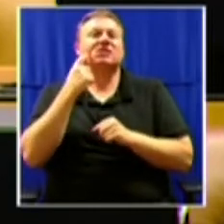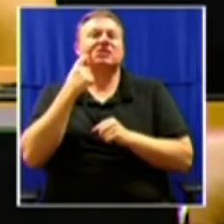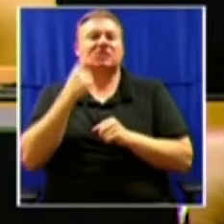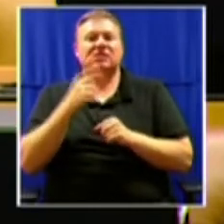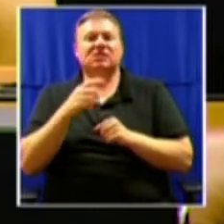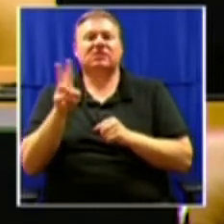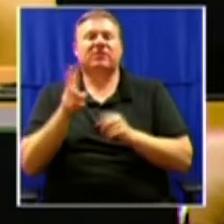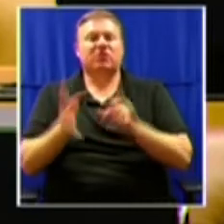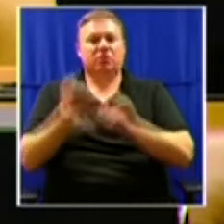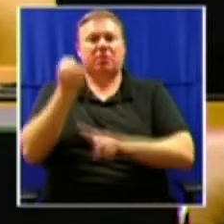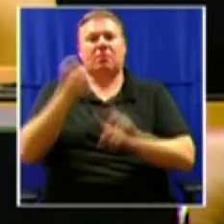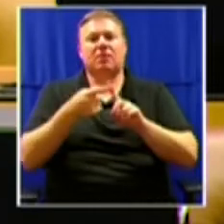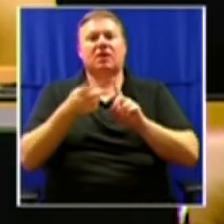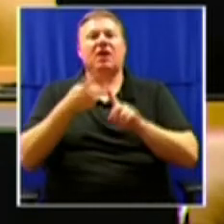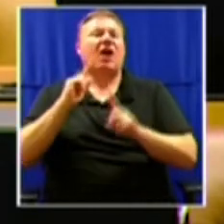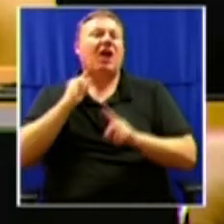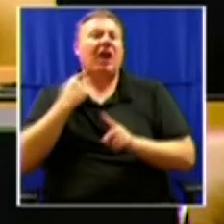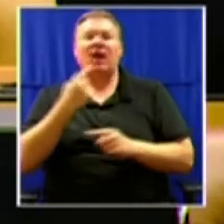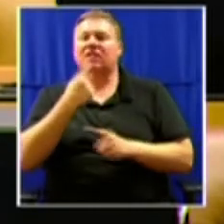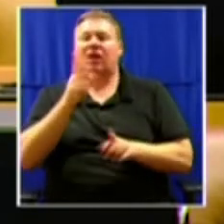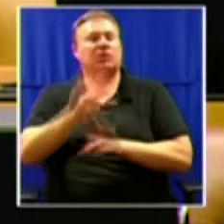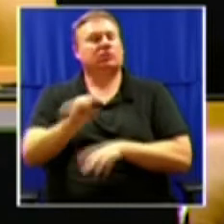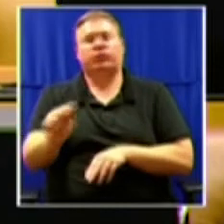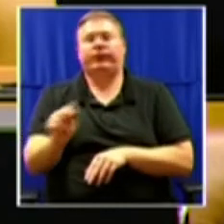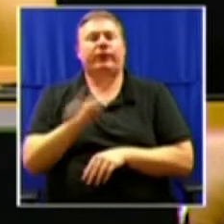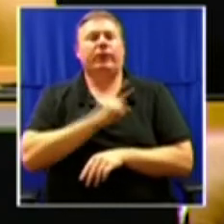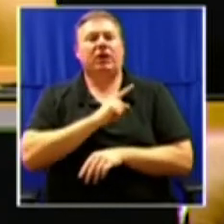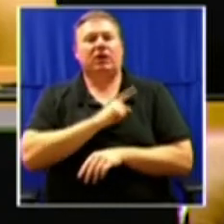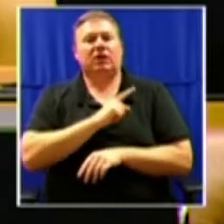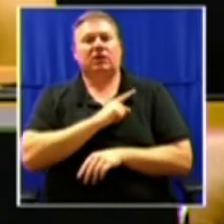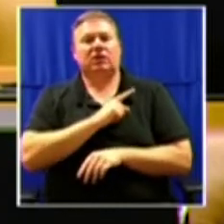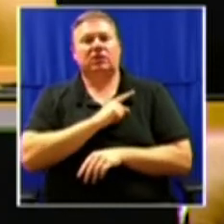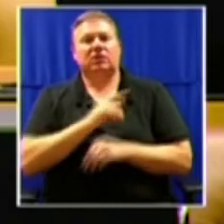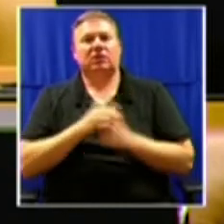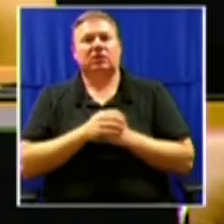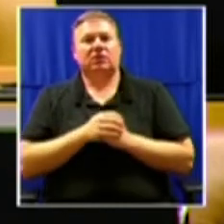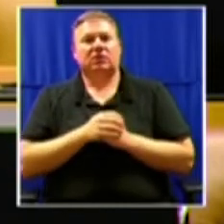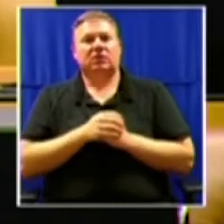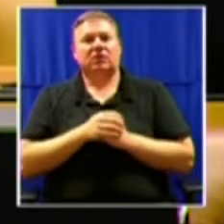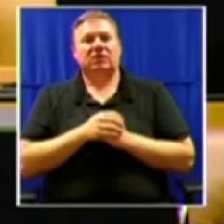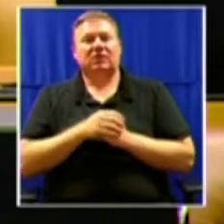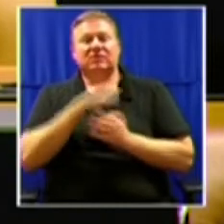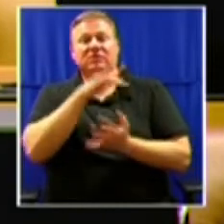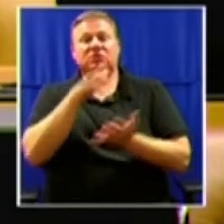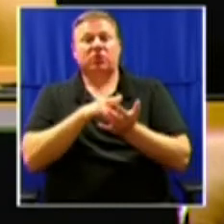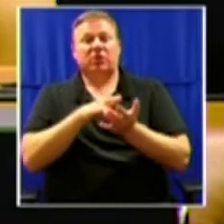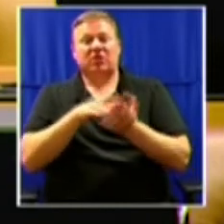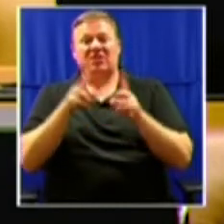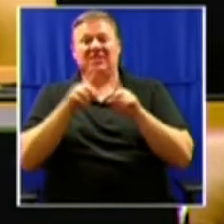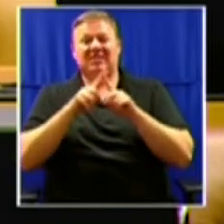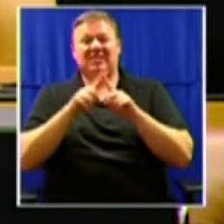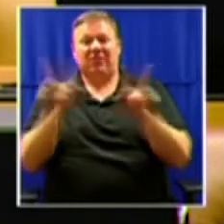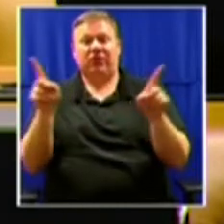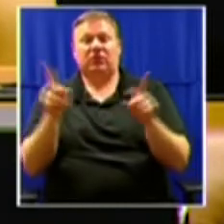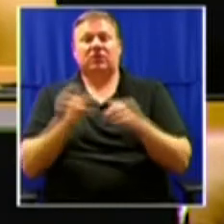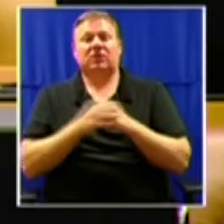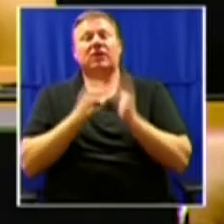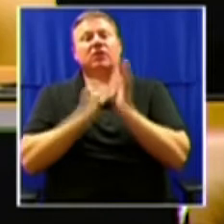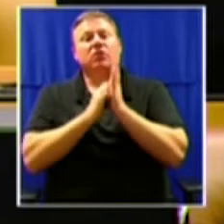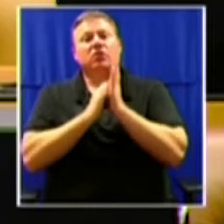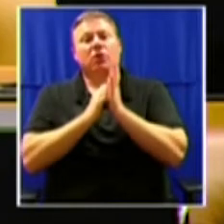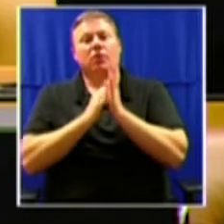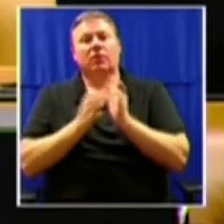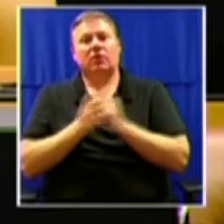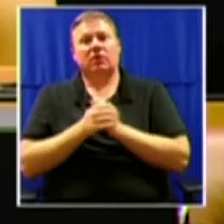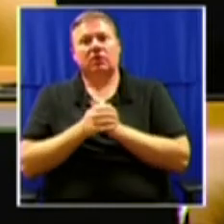tell no lies, because we understand that conditions were very different. For instance, there